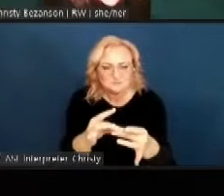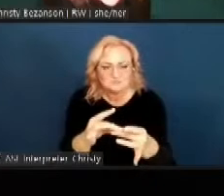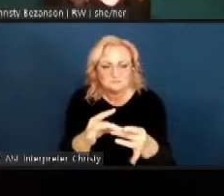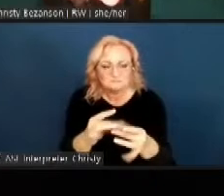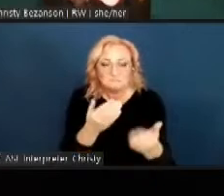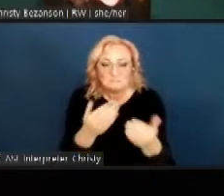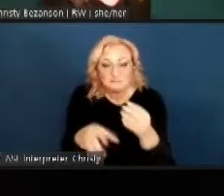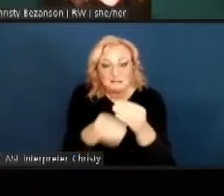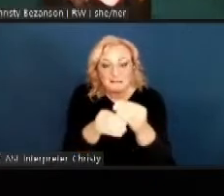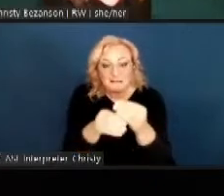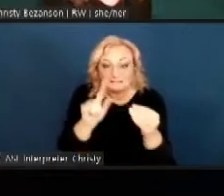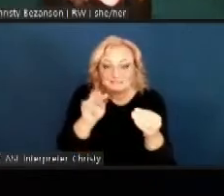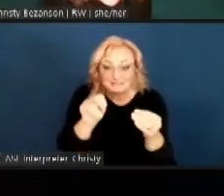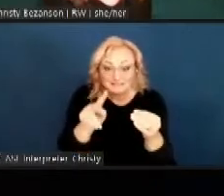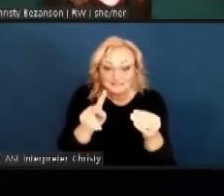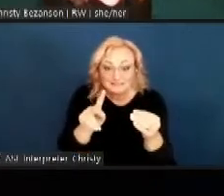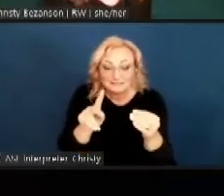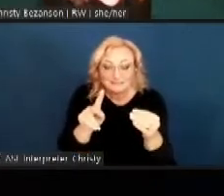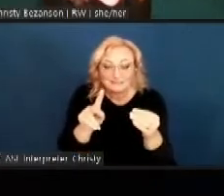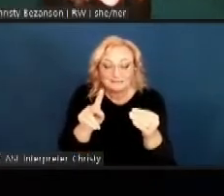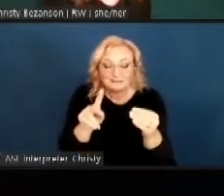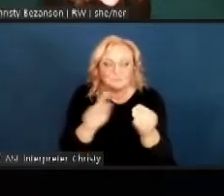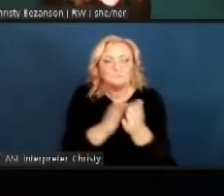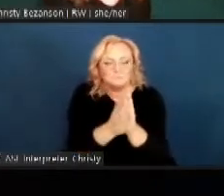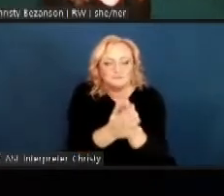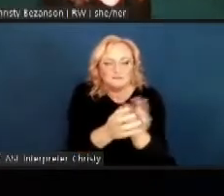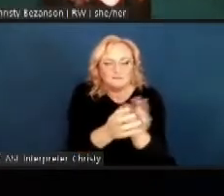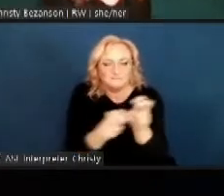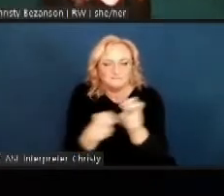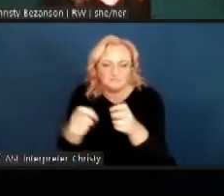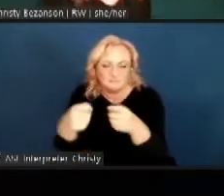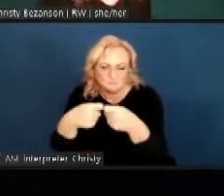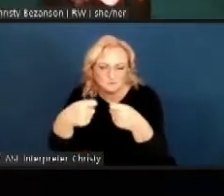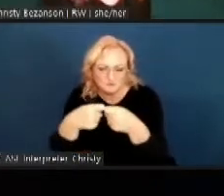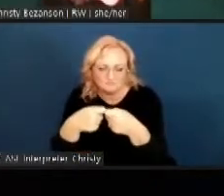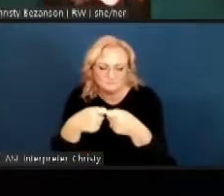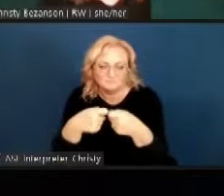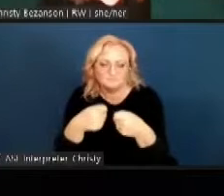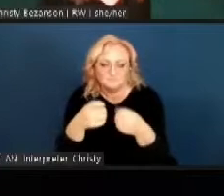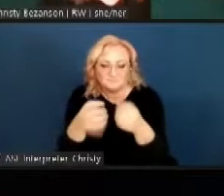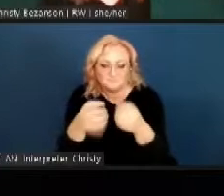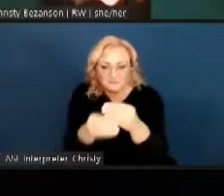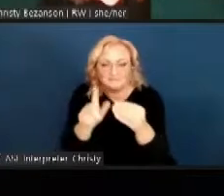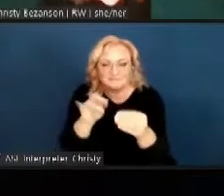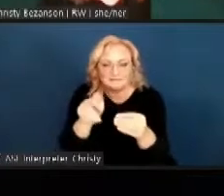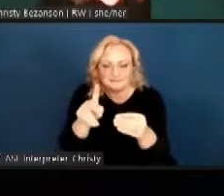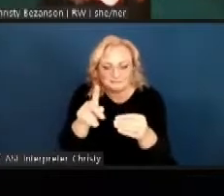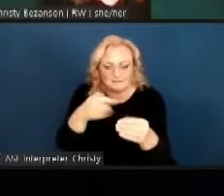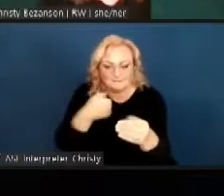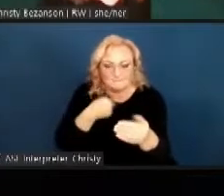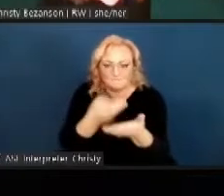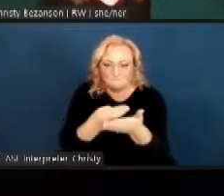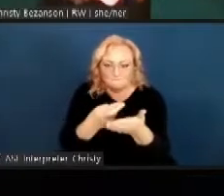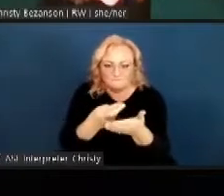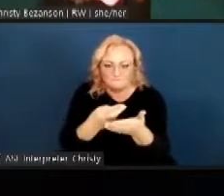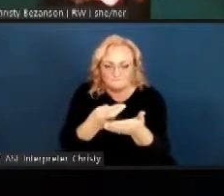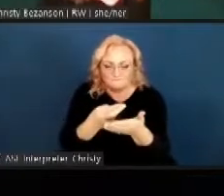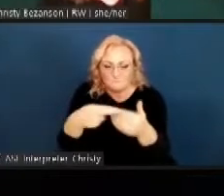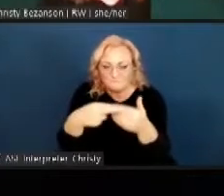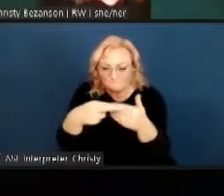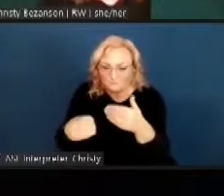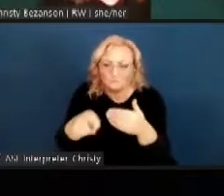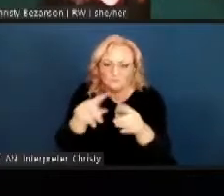links eventually as we move it to an electronic version that actually has referral forms or